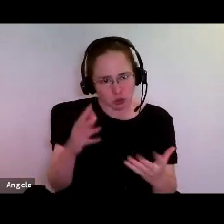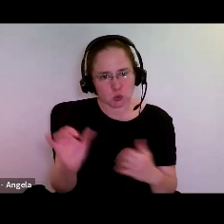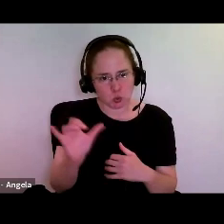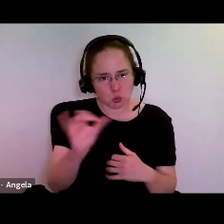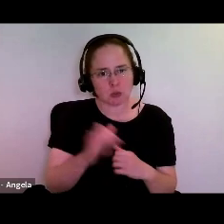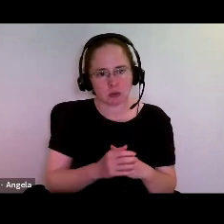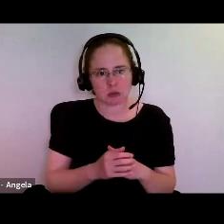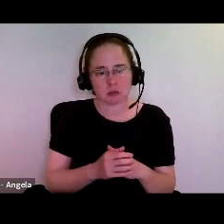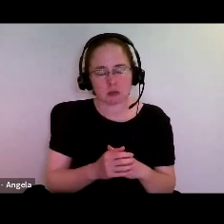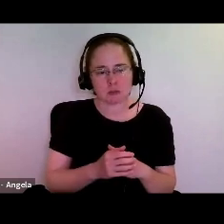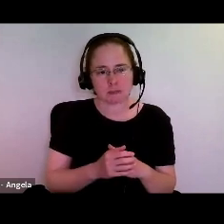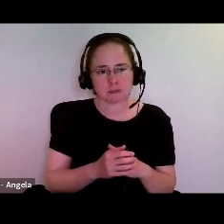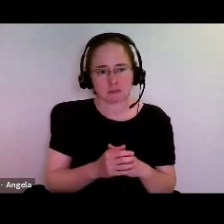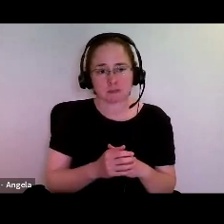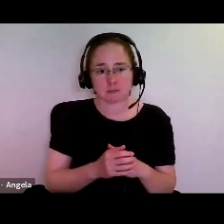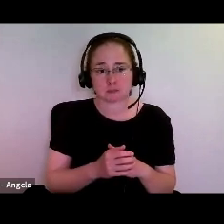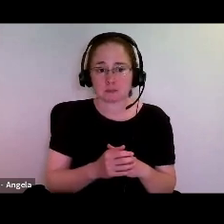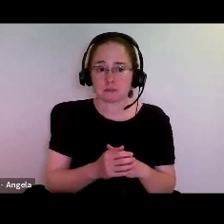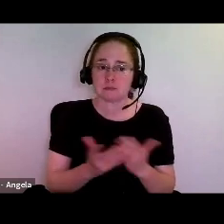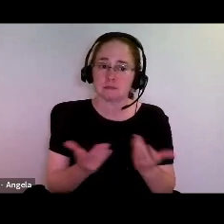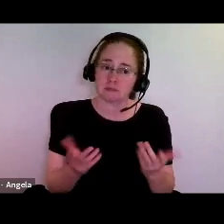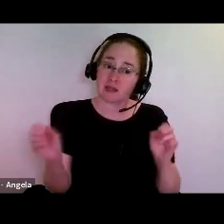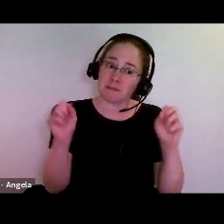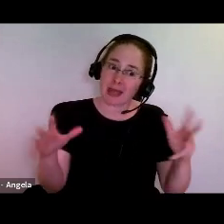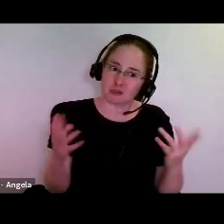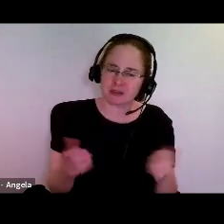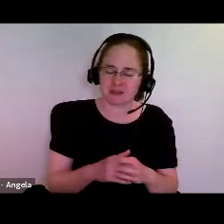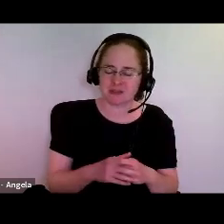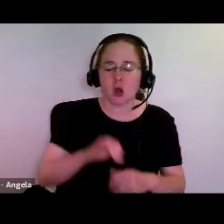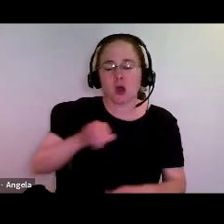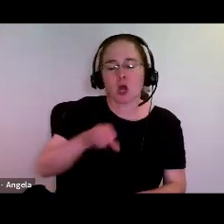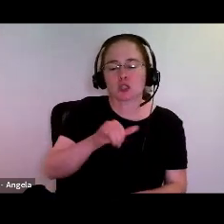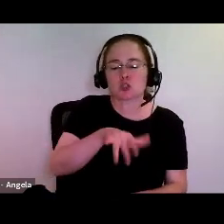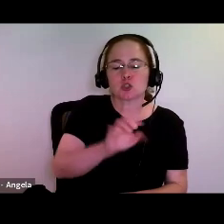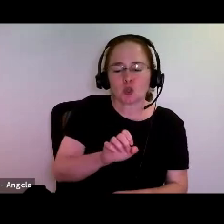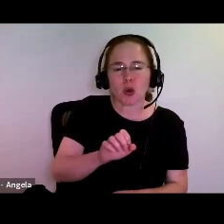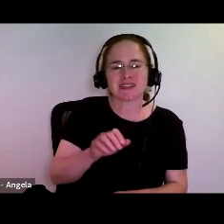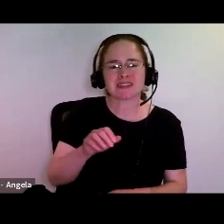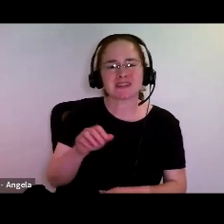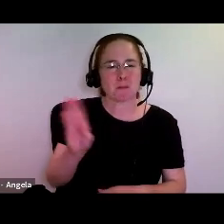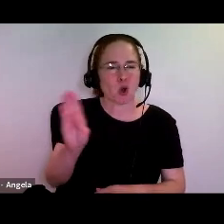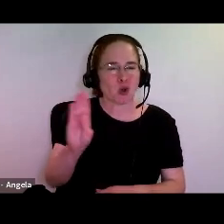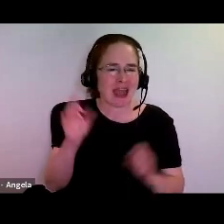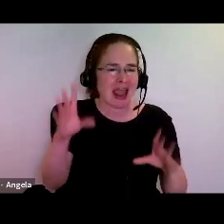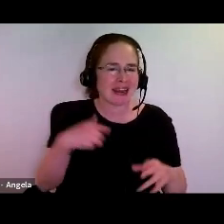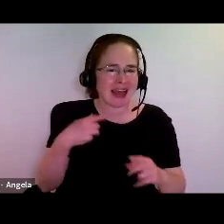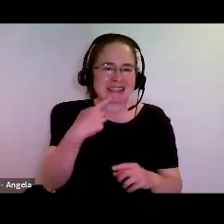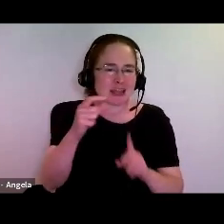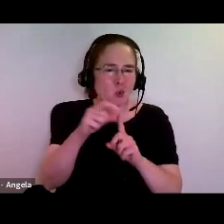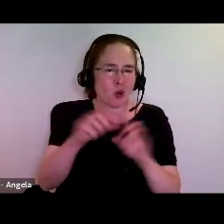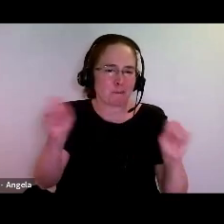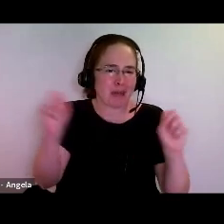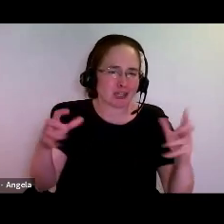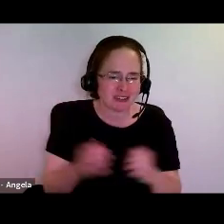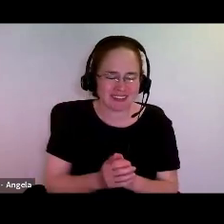And the majority of that, the magic of it, Joyce Berland, who started NAMI's programs, hated when I called it magic. But the magic